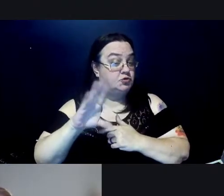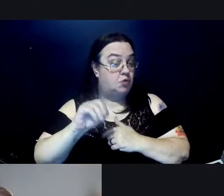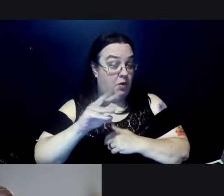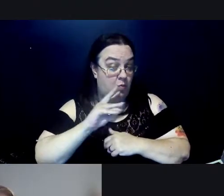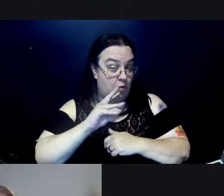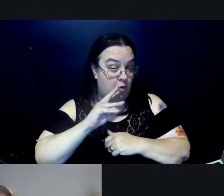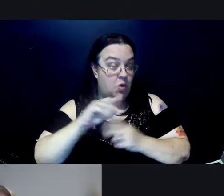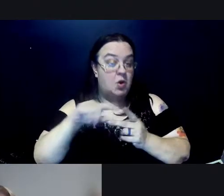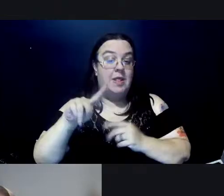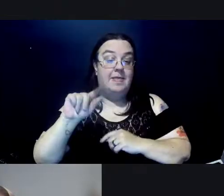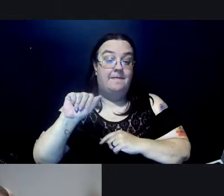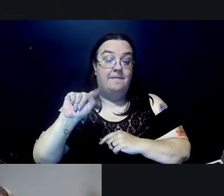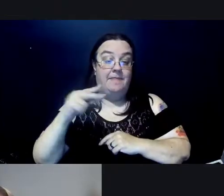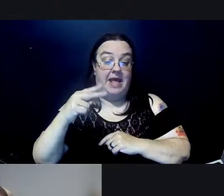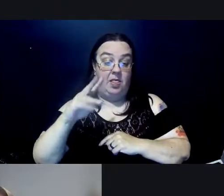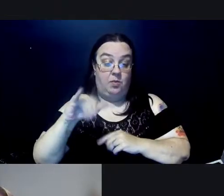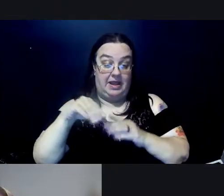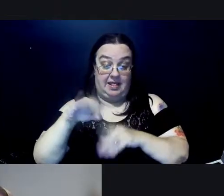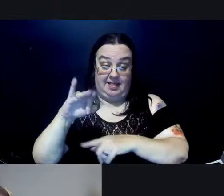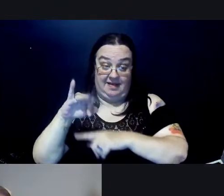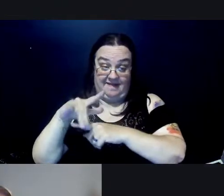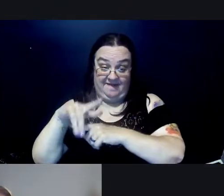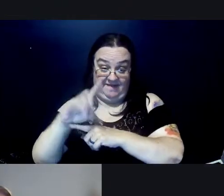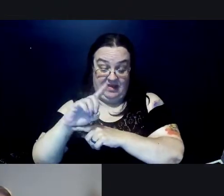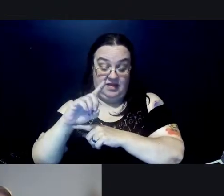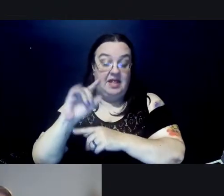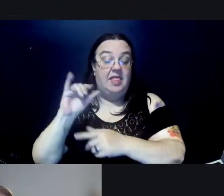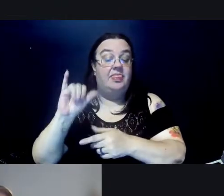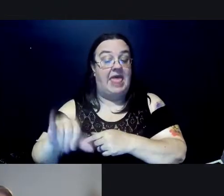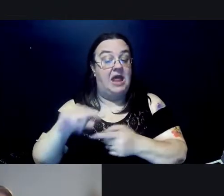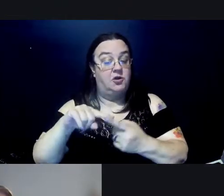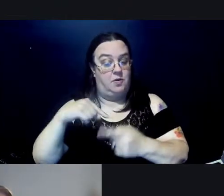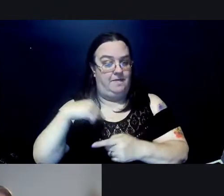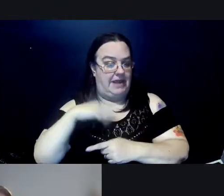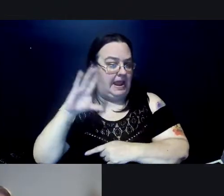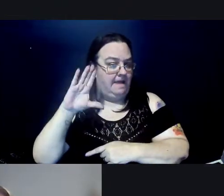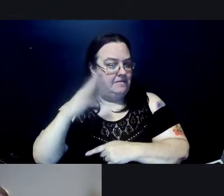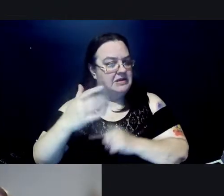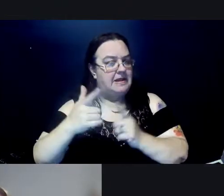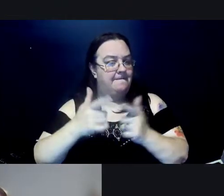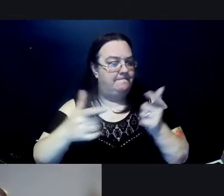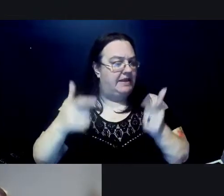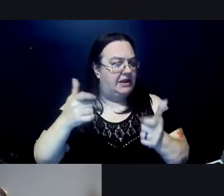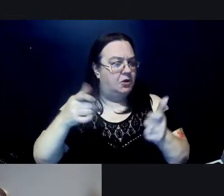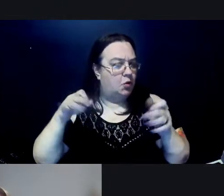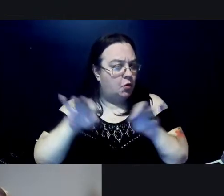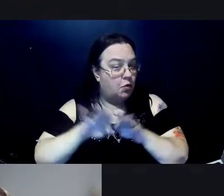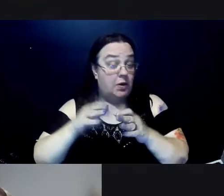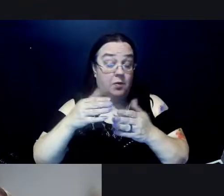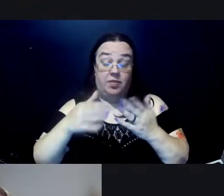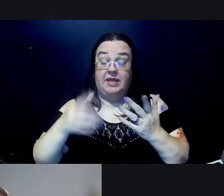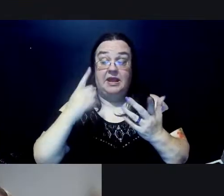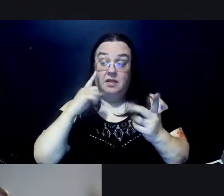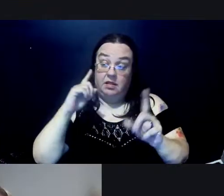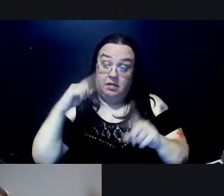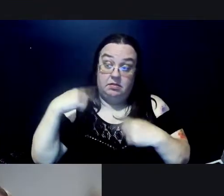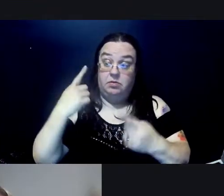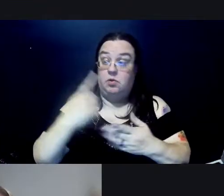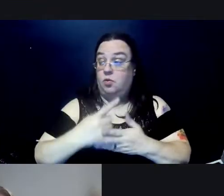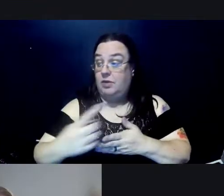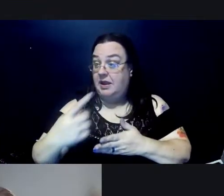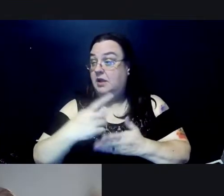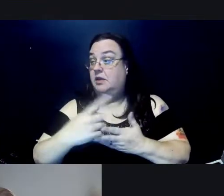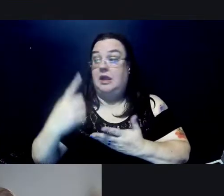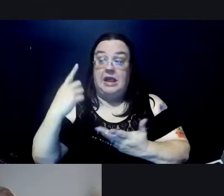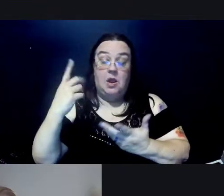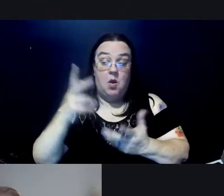fields. Yes. That appears to me to be the biggest critical thing. We've been trying for weeks, and we keep hearing promises, and